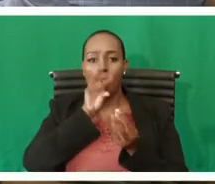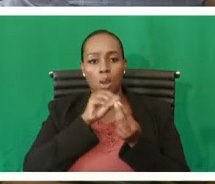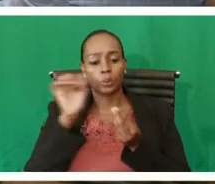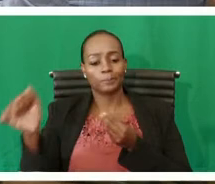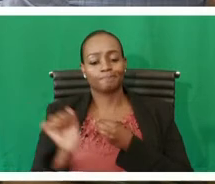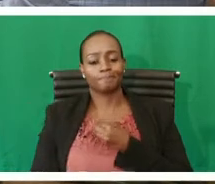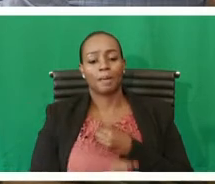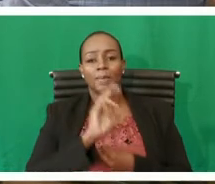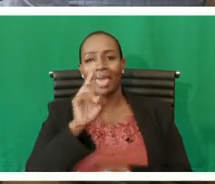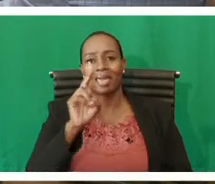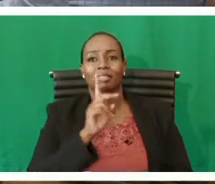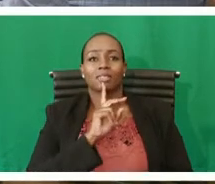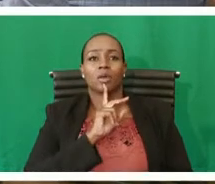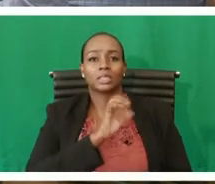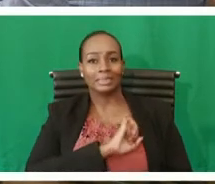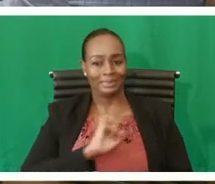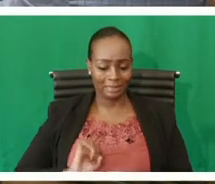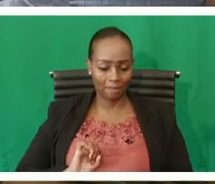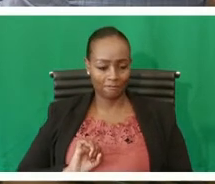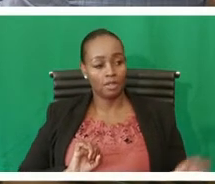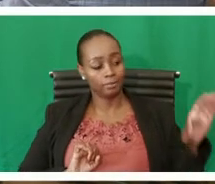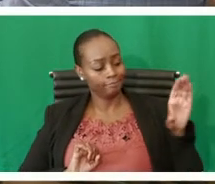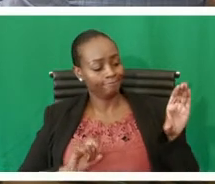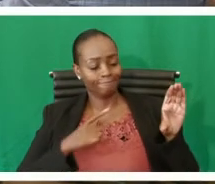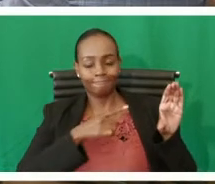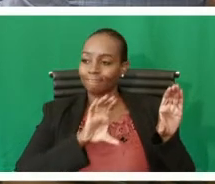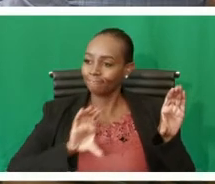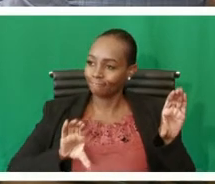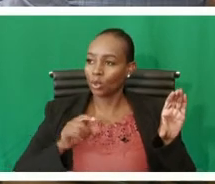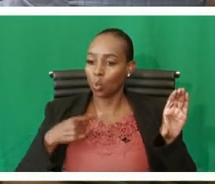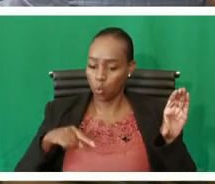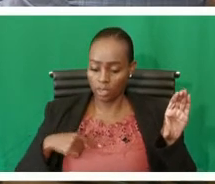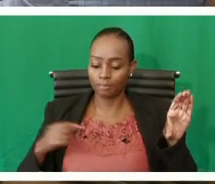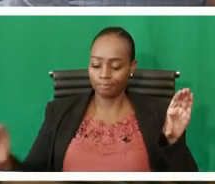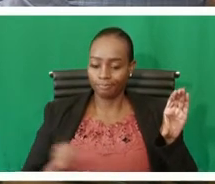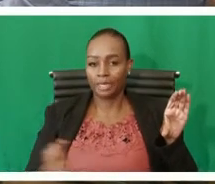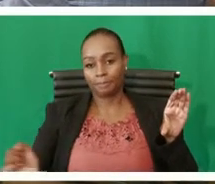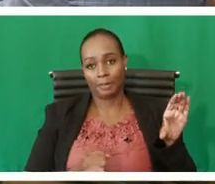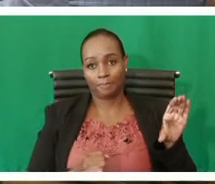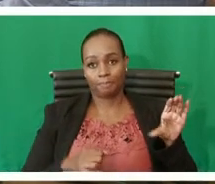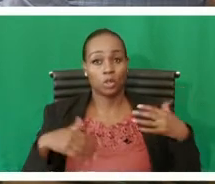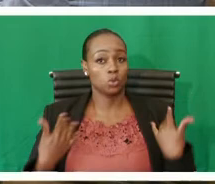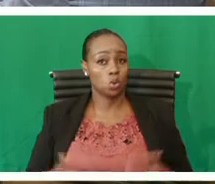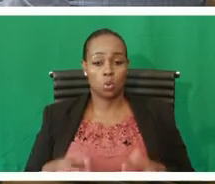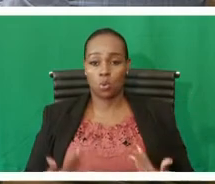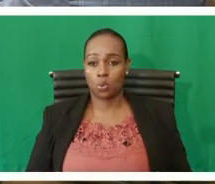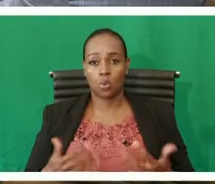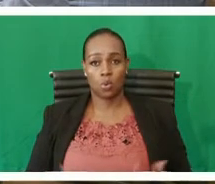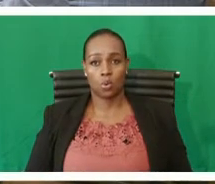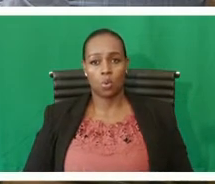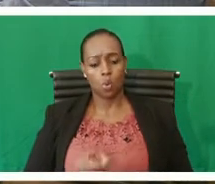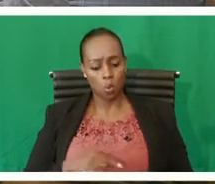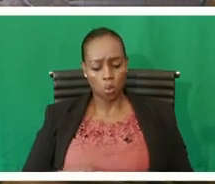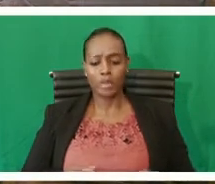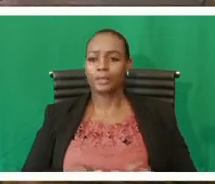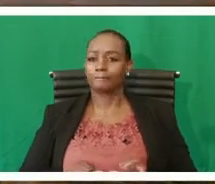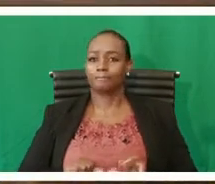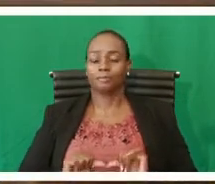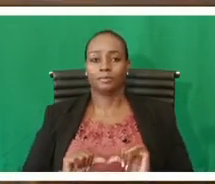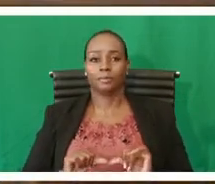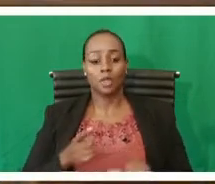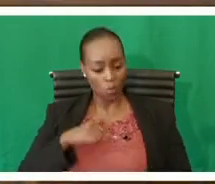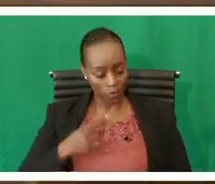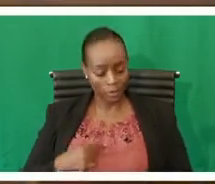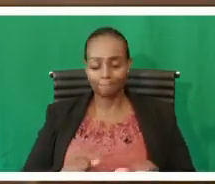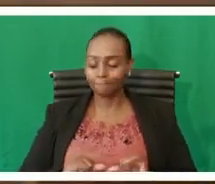ba modimo ka tshelete ena e re ifueng. Yo, we will continue with re tlo